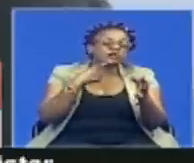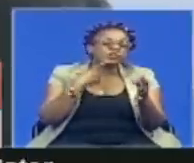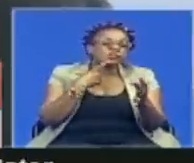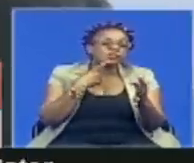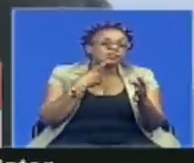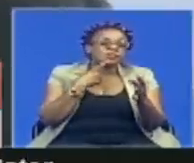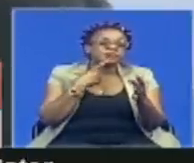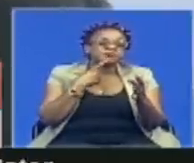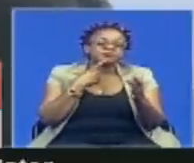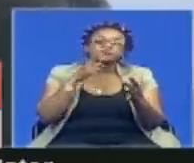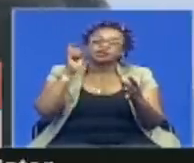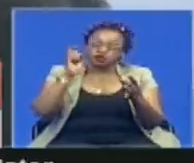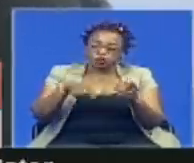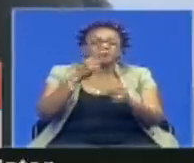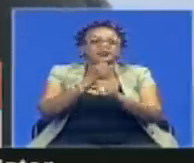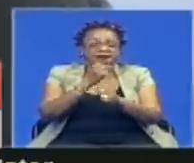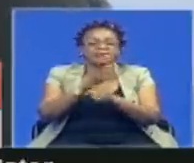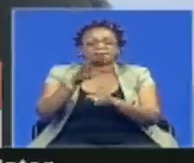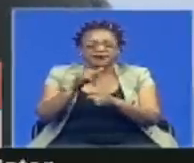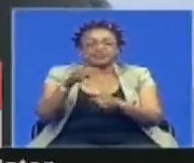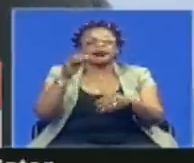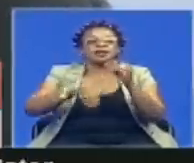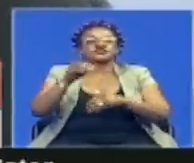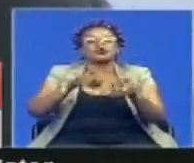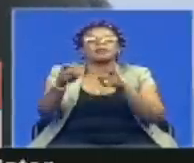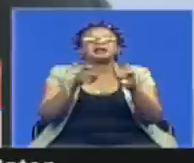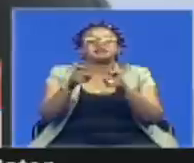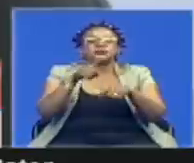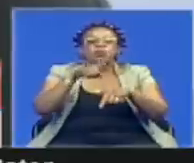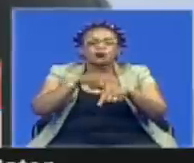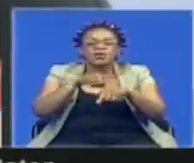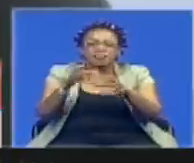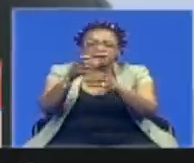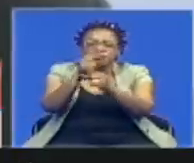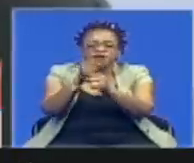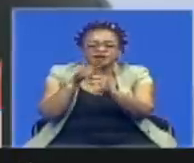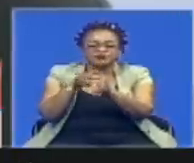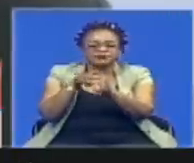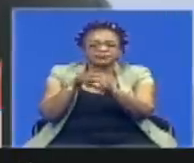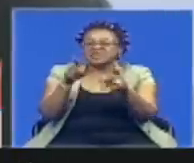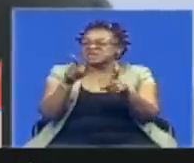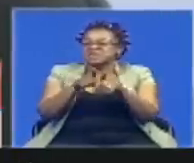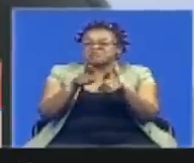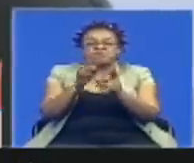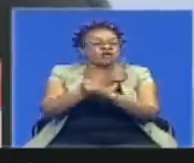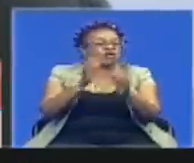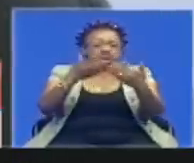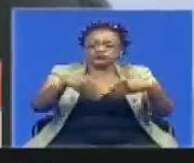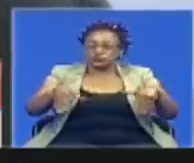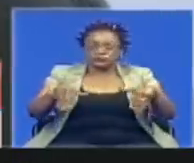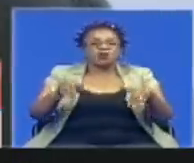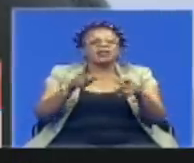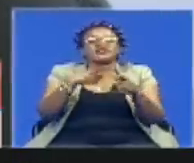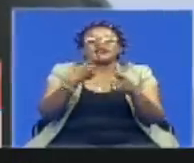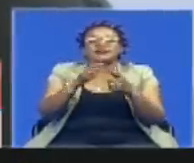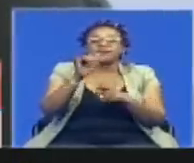ought to be judged by the electoral management body in this case. But when the electoral management body is seen also not to be a neutral arbiter, that